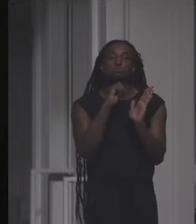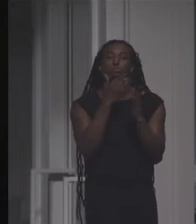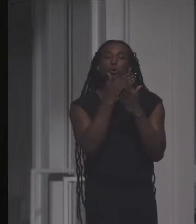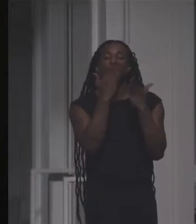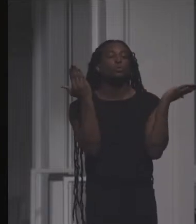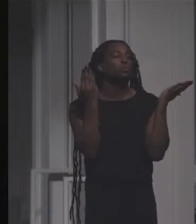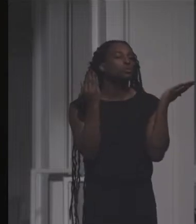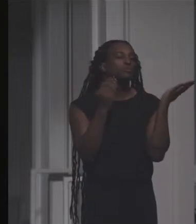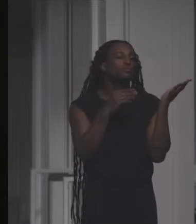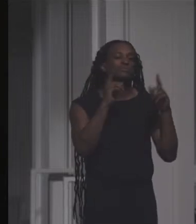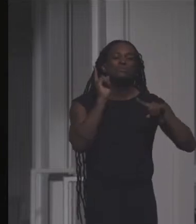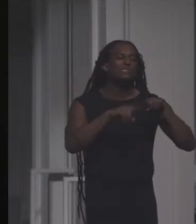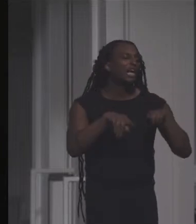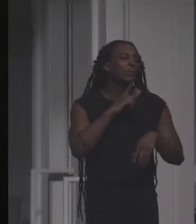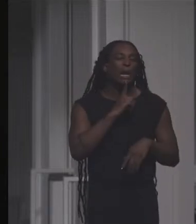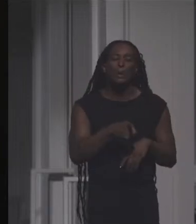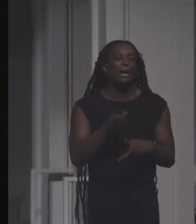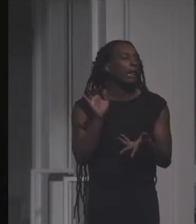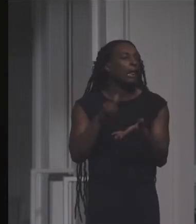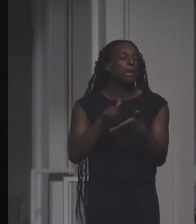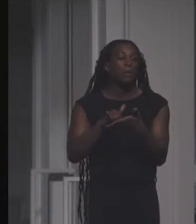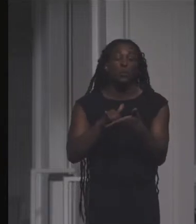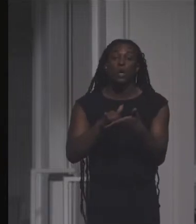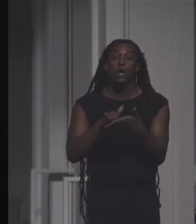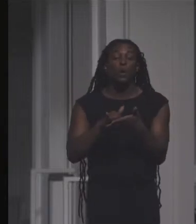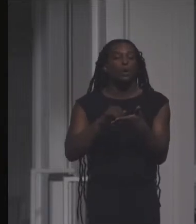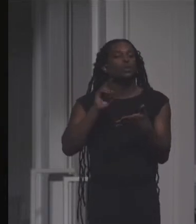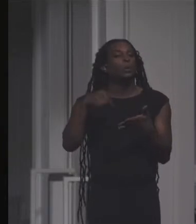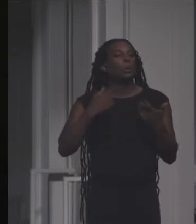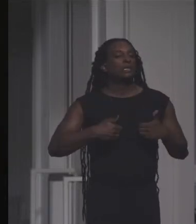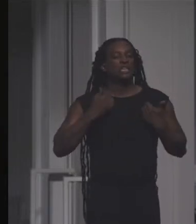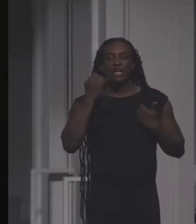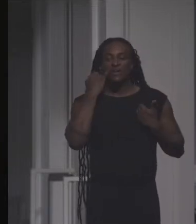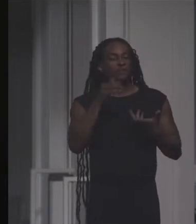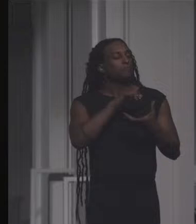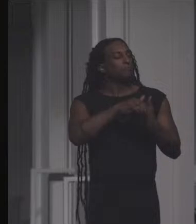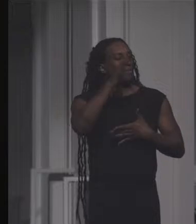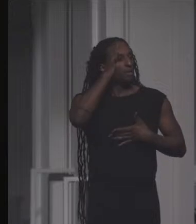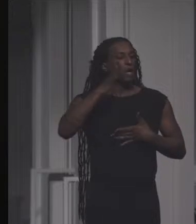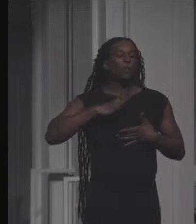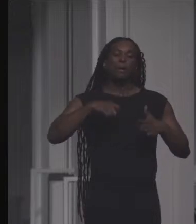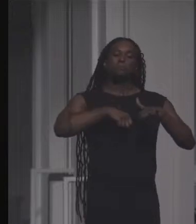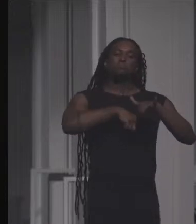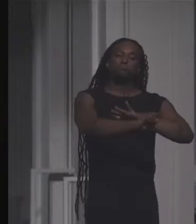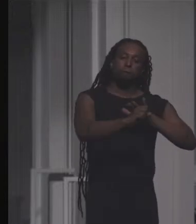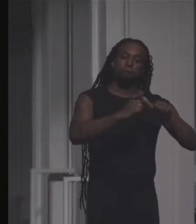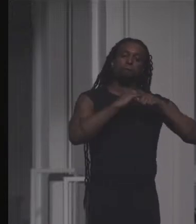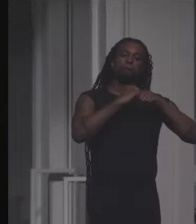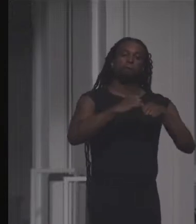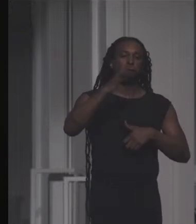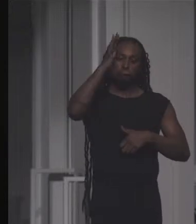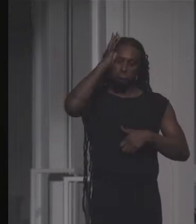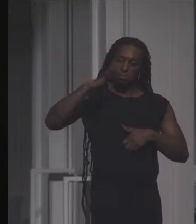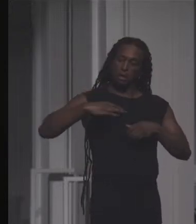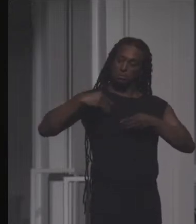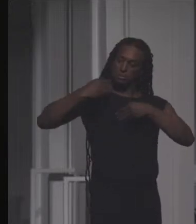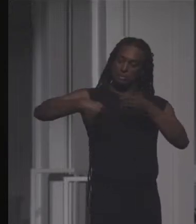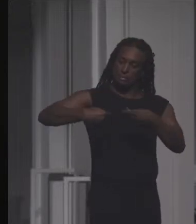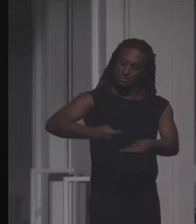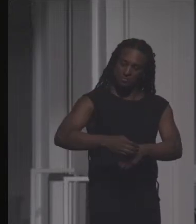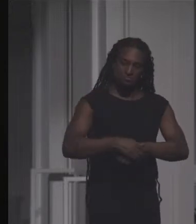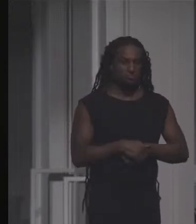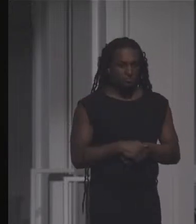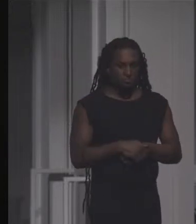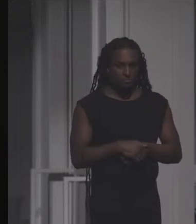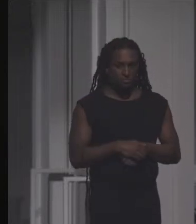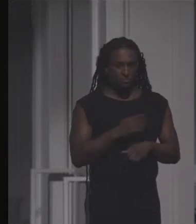of existence beyond marriage to a man and the continuance of the male line. So there I